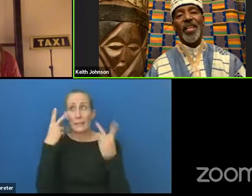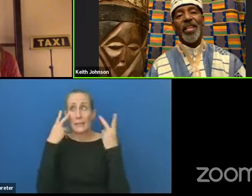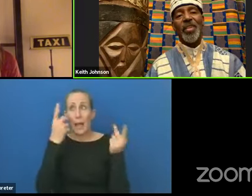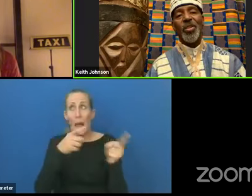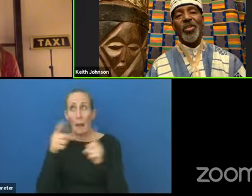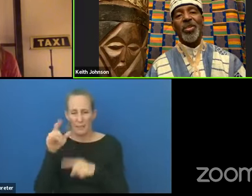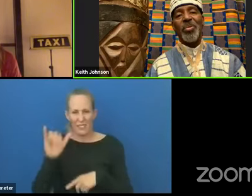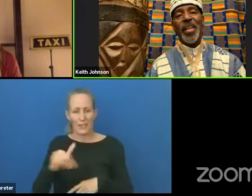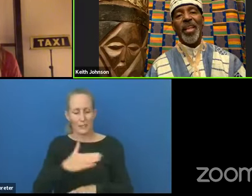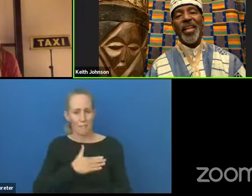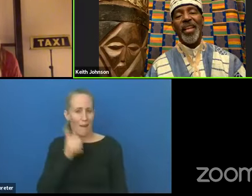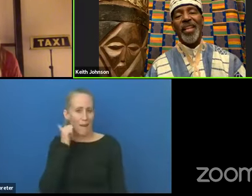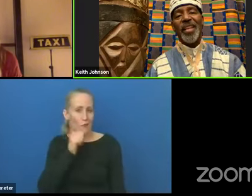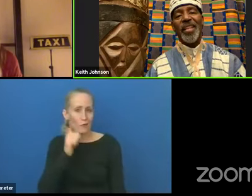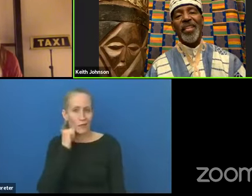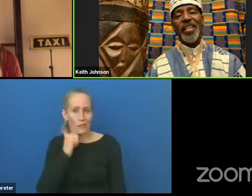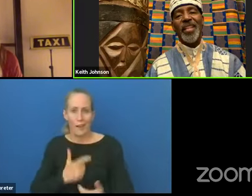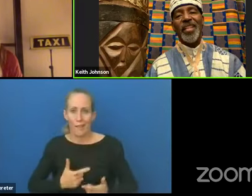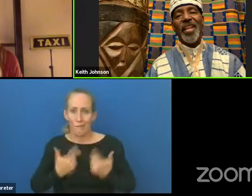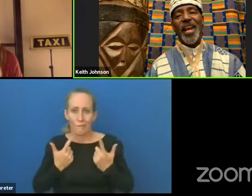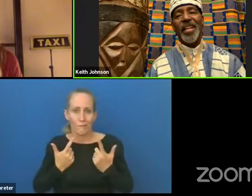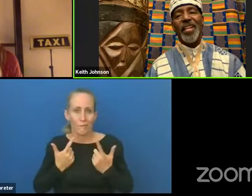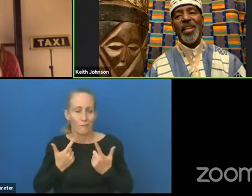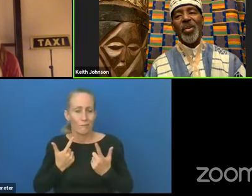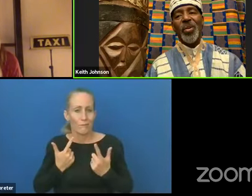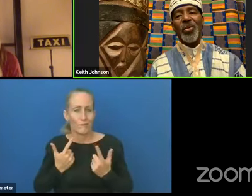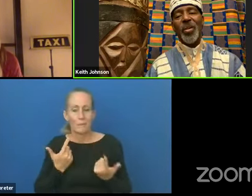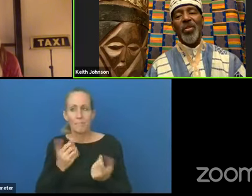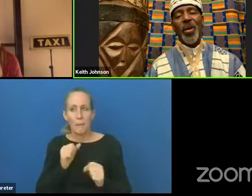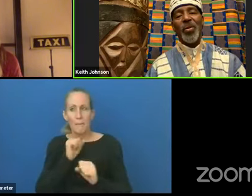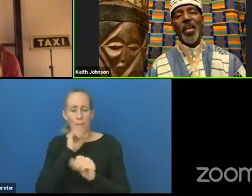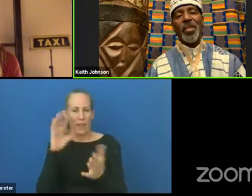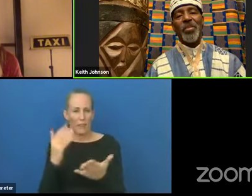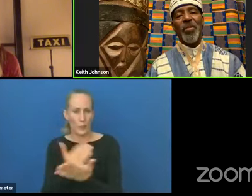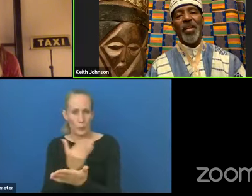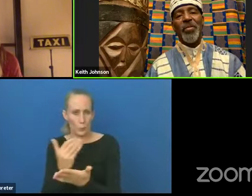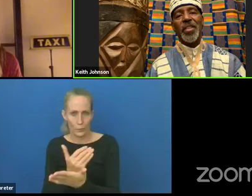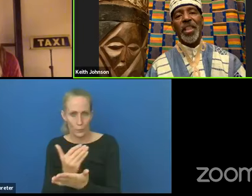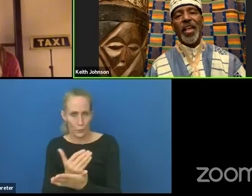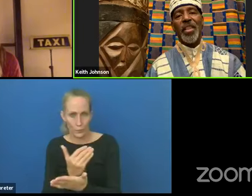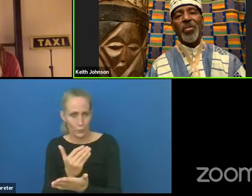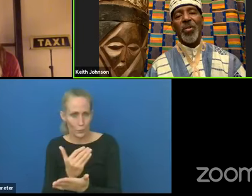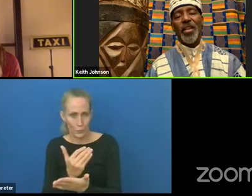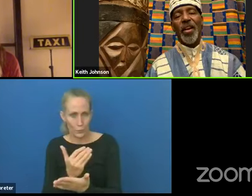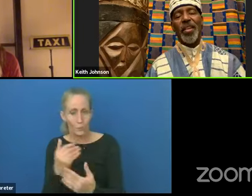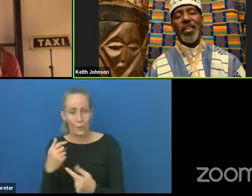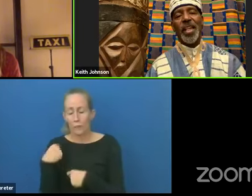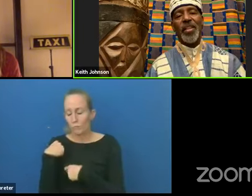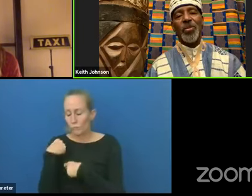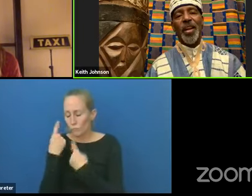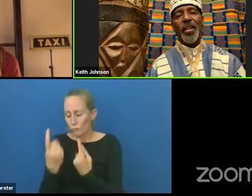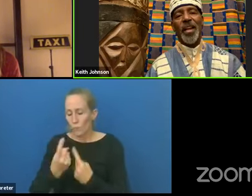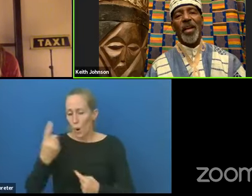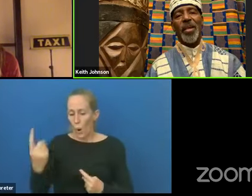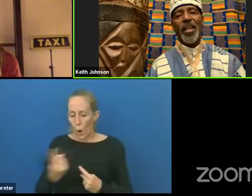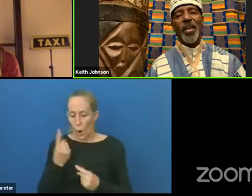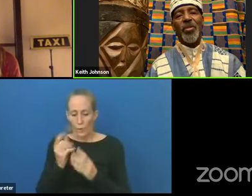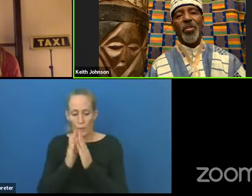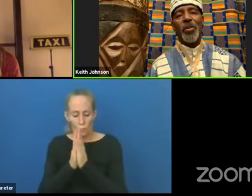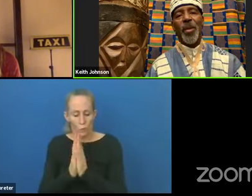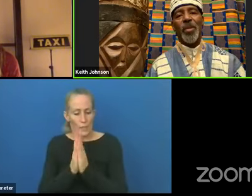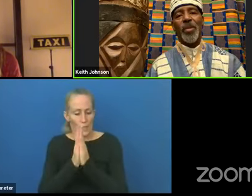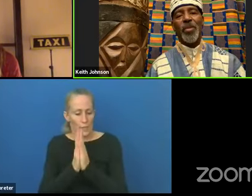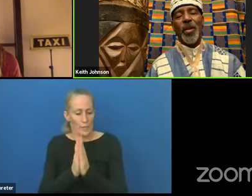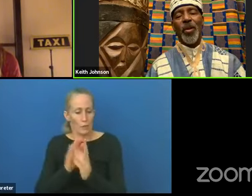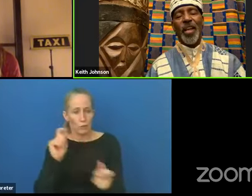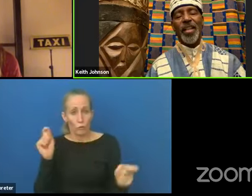not nothing new to me in the sense that we've always prayed for change. We thought change were going to come again